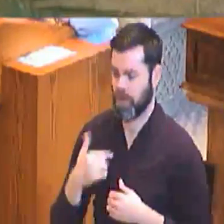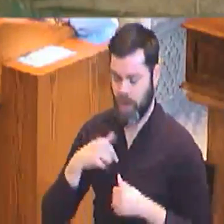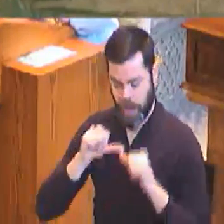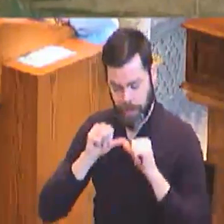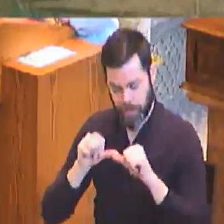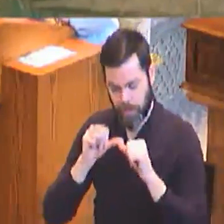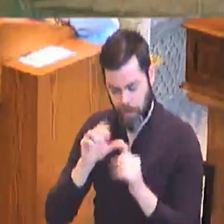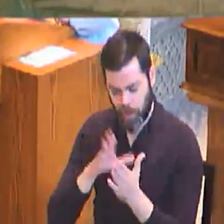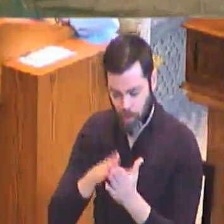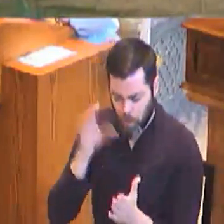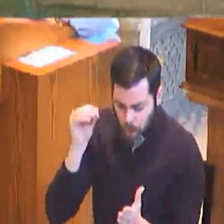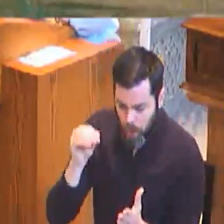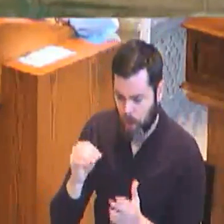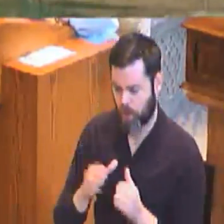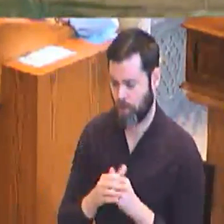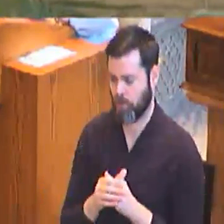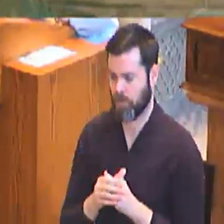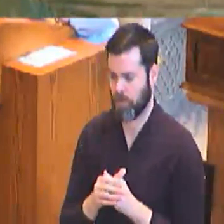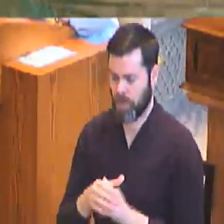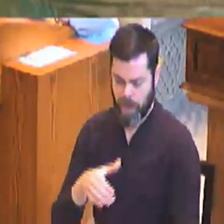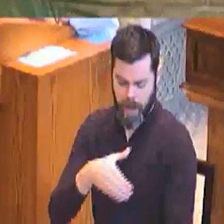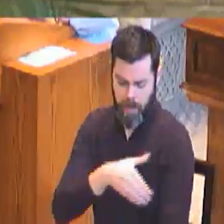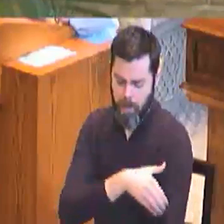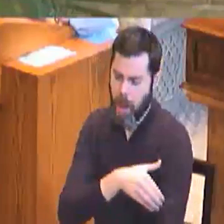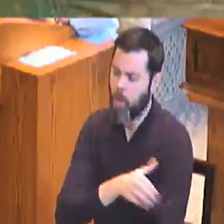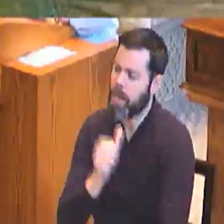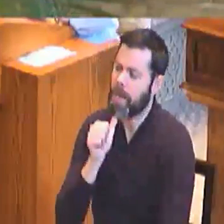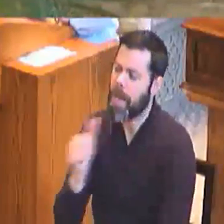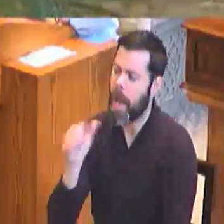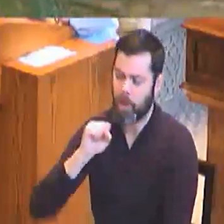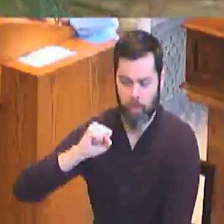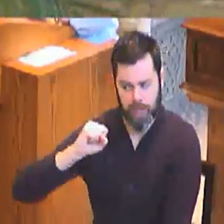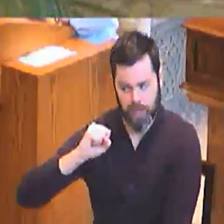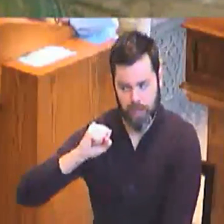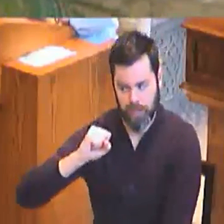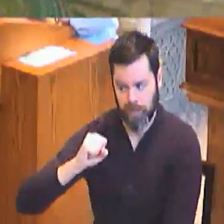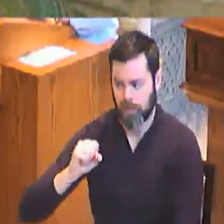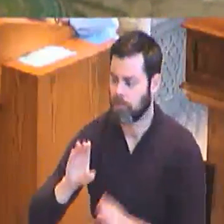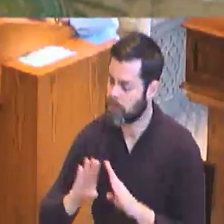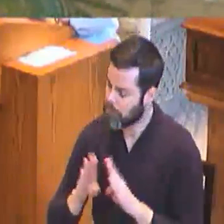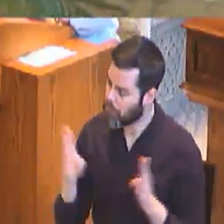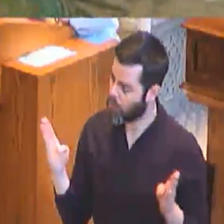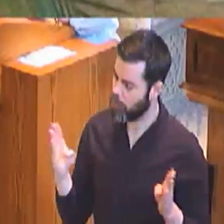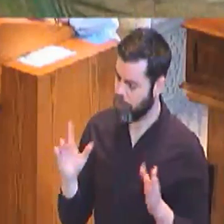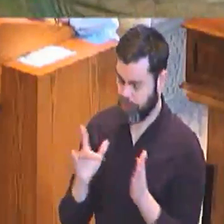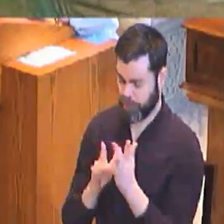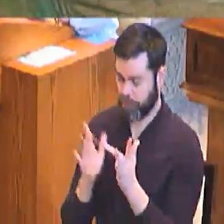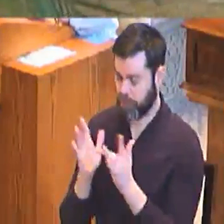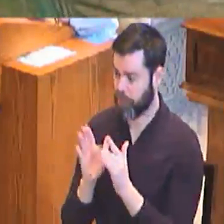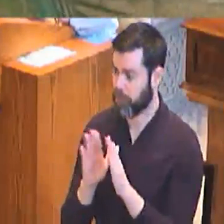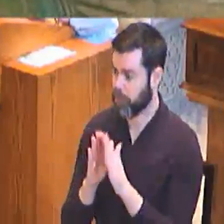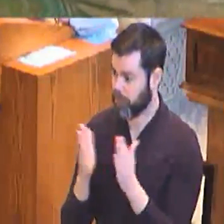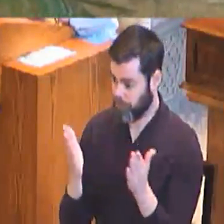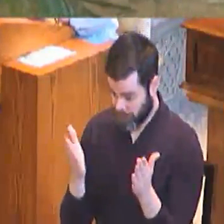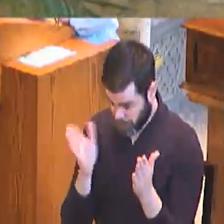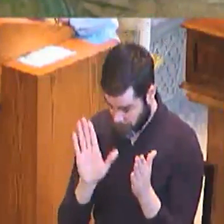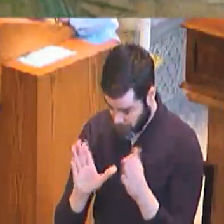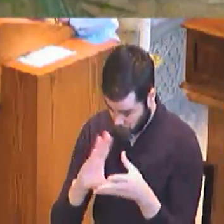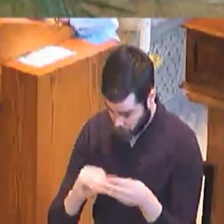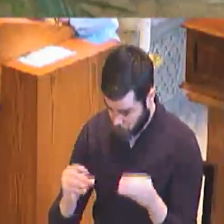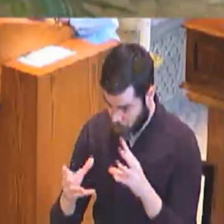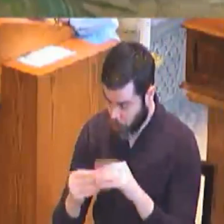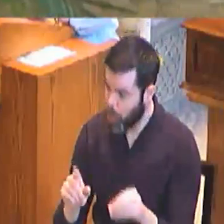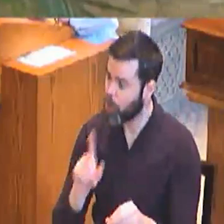the power of non-resistance. Jesus' story is one of overcoming. As I move through my life